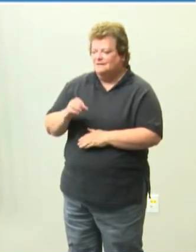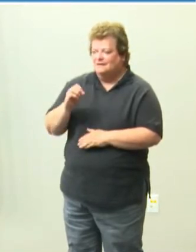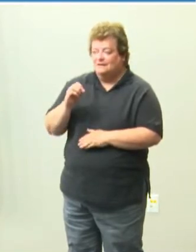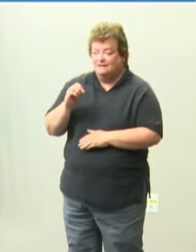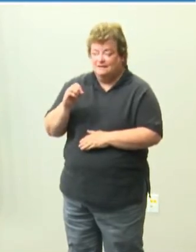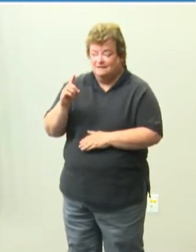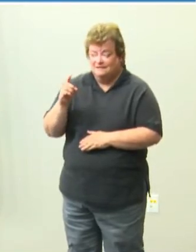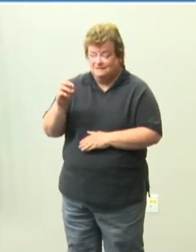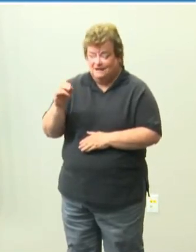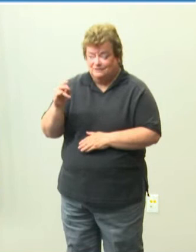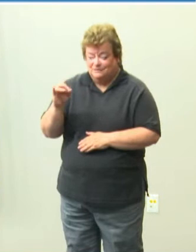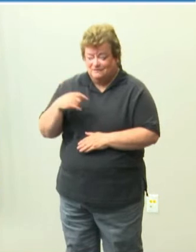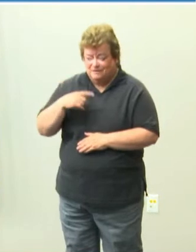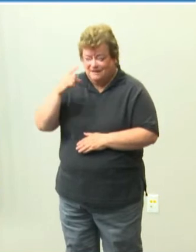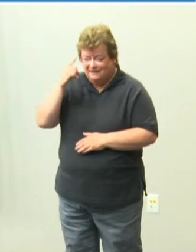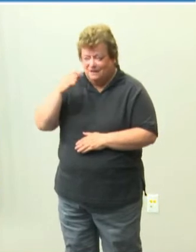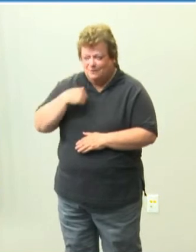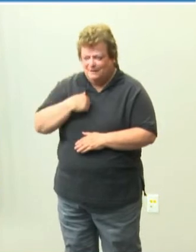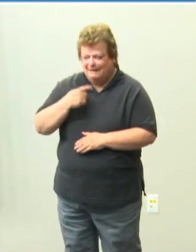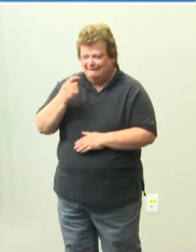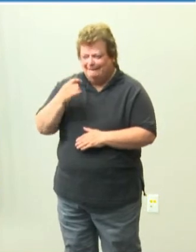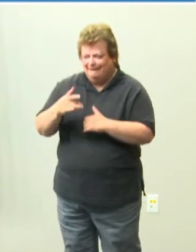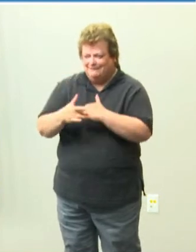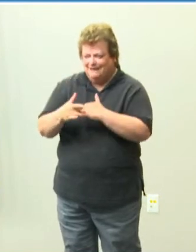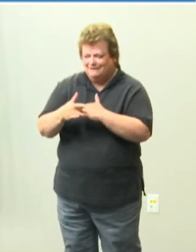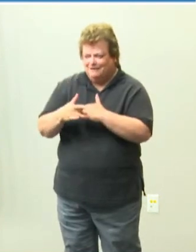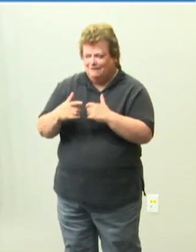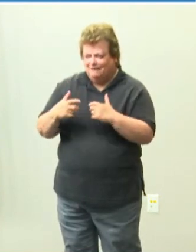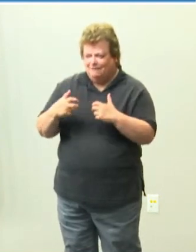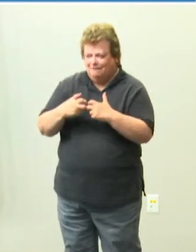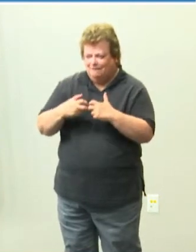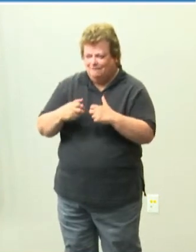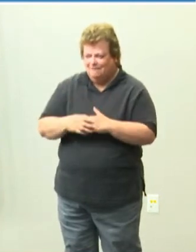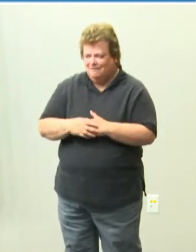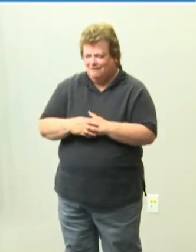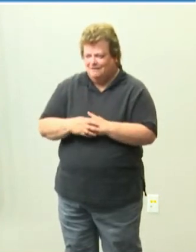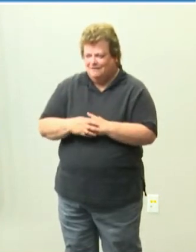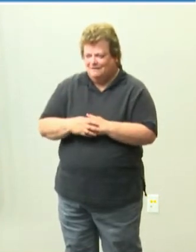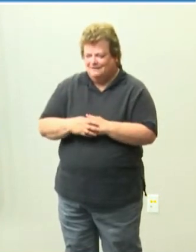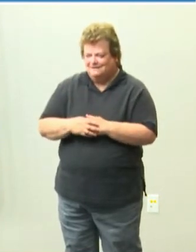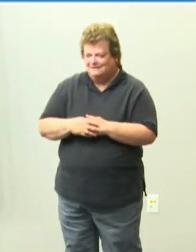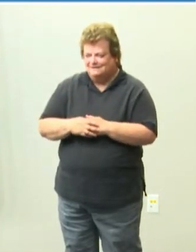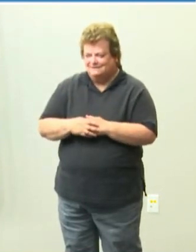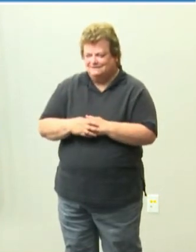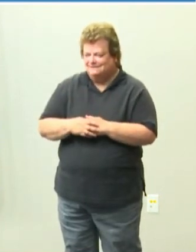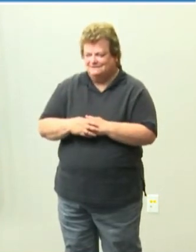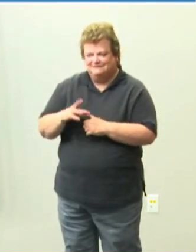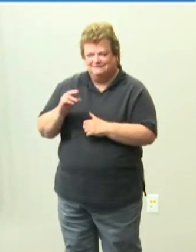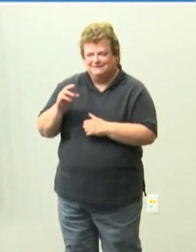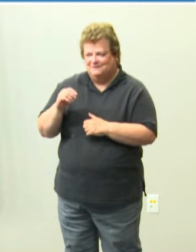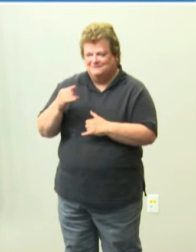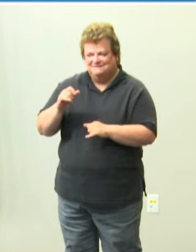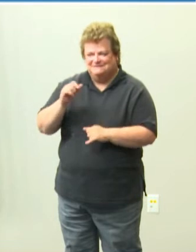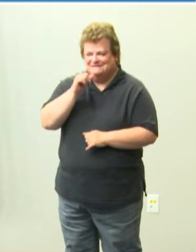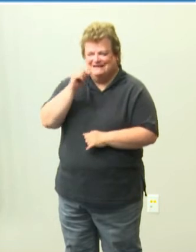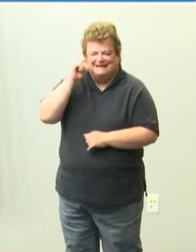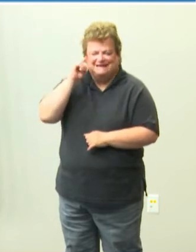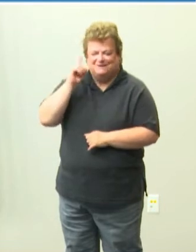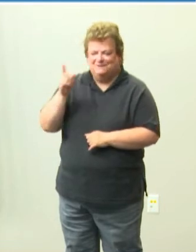Okay, Dr. Avery, I think we had a little technical blip. Okay, can you hear me now? Nope.